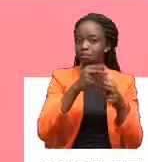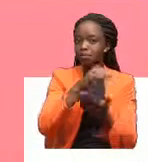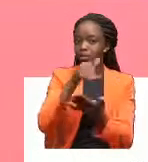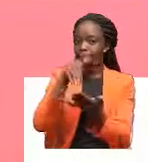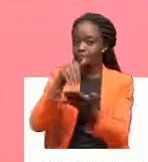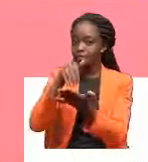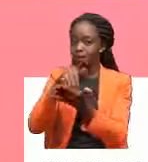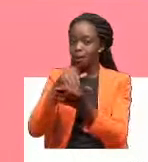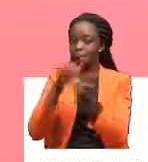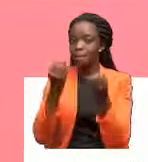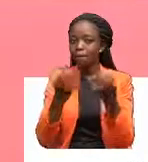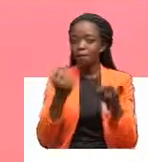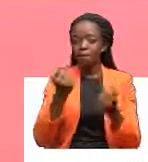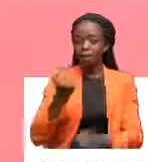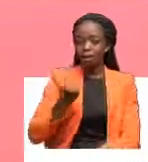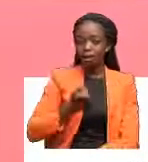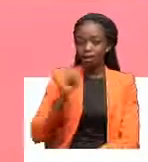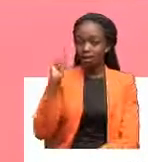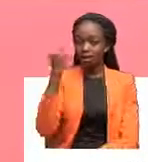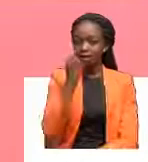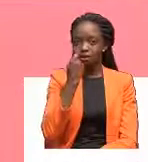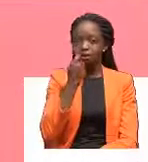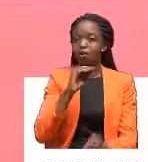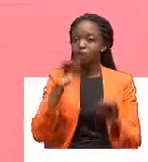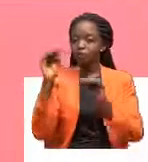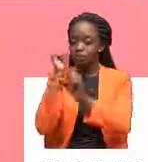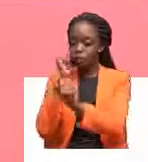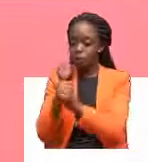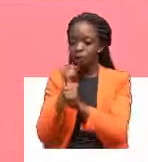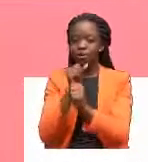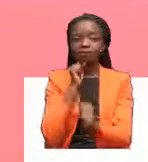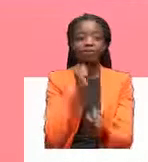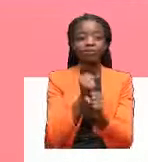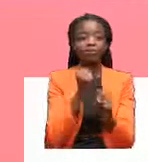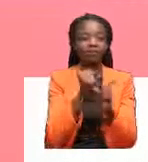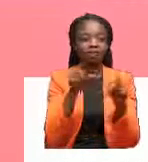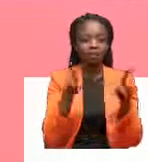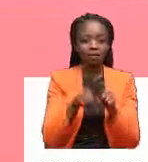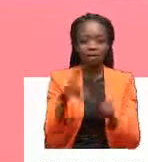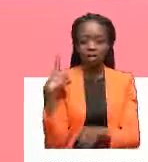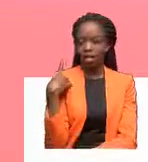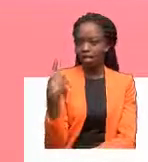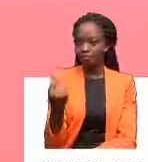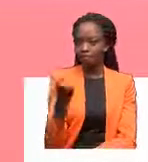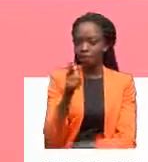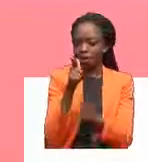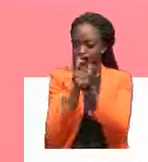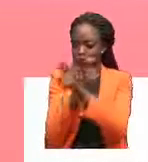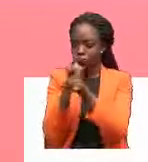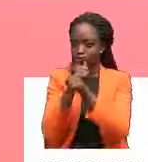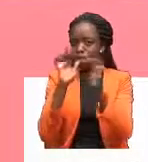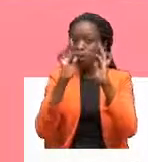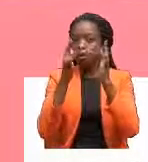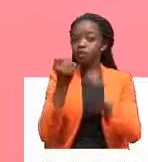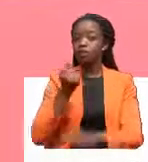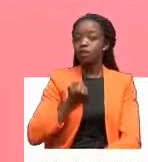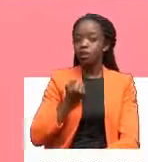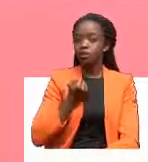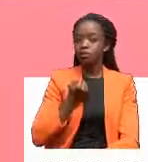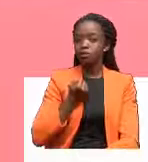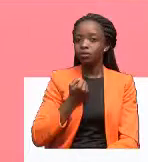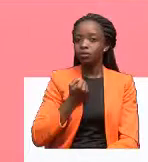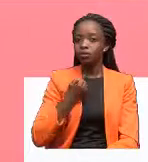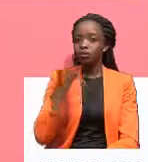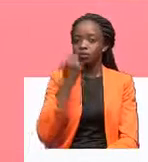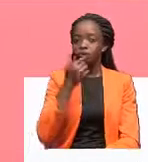many Kenyan girls find themselves working as maids. A video recently surfaced online of girls such as